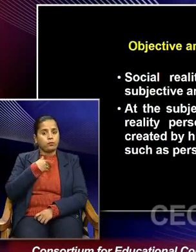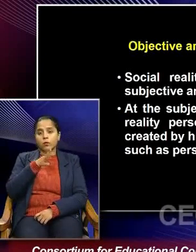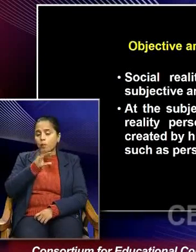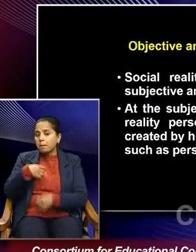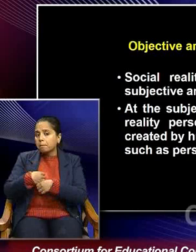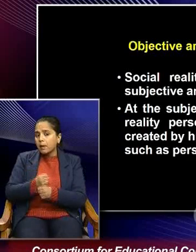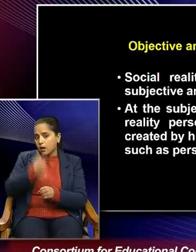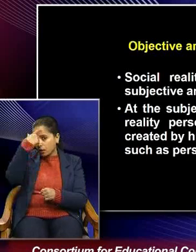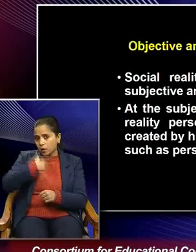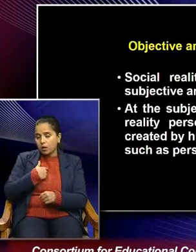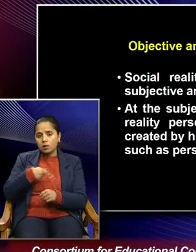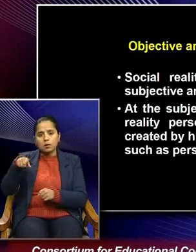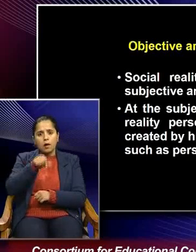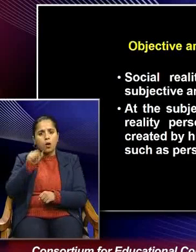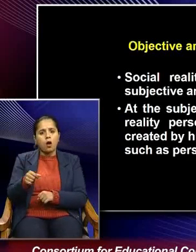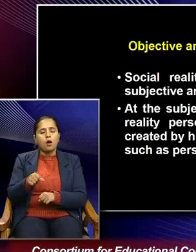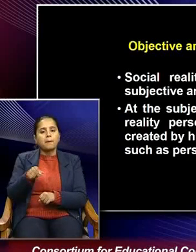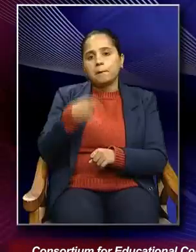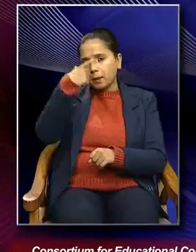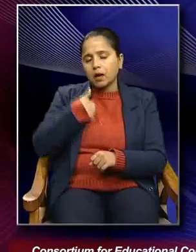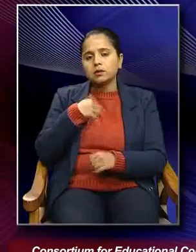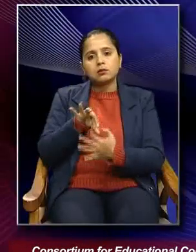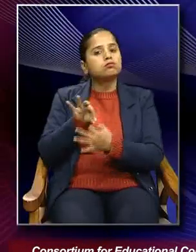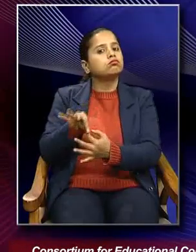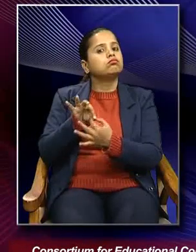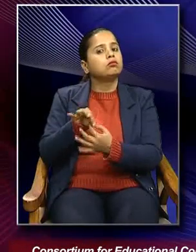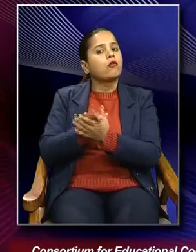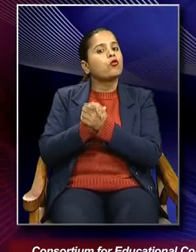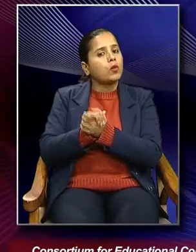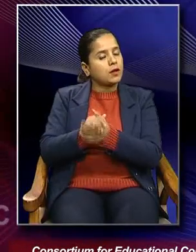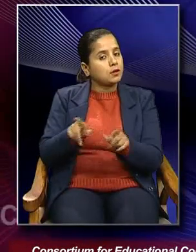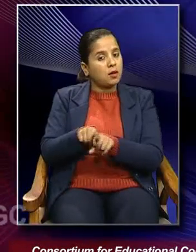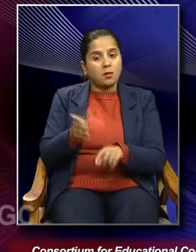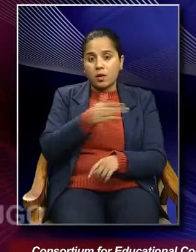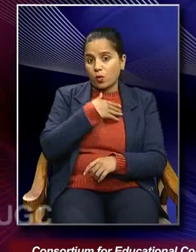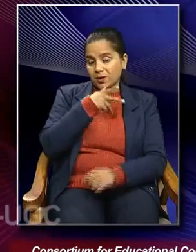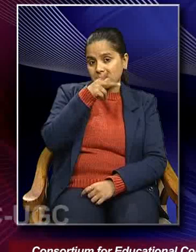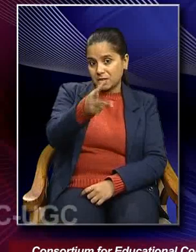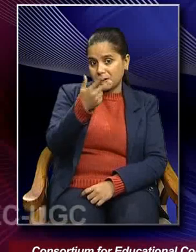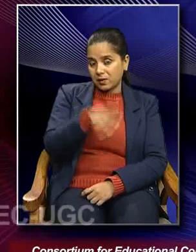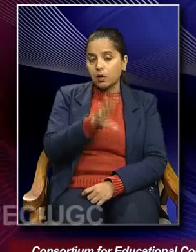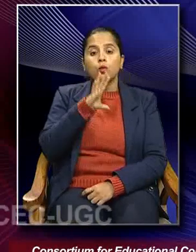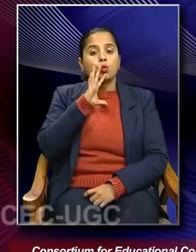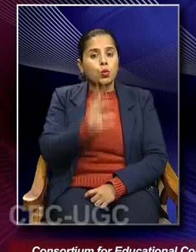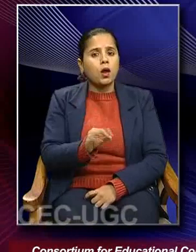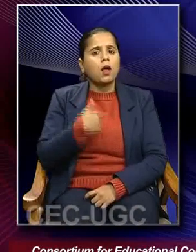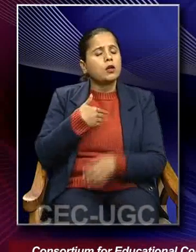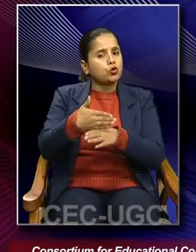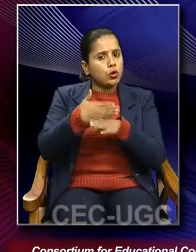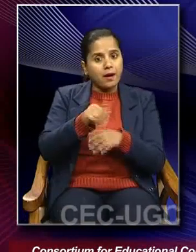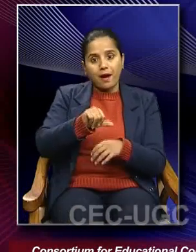in aspects such as personal friendship. As I already said, the reality which we share